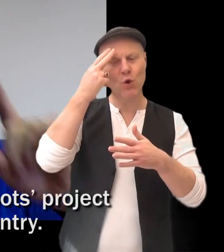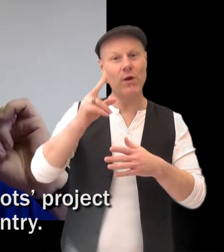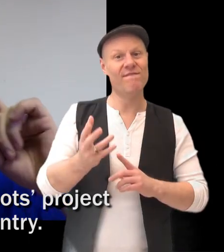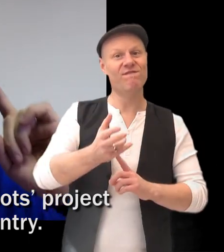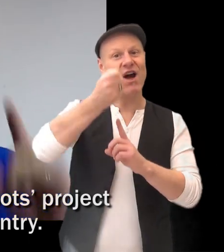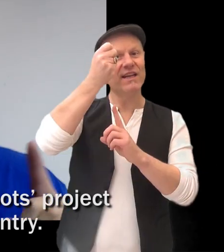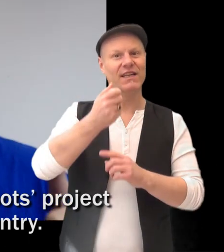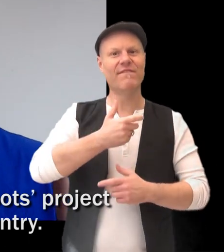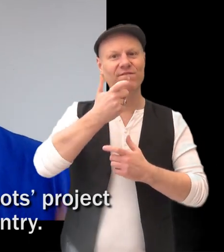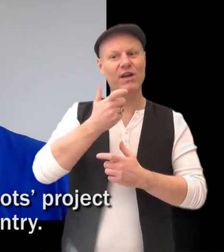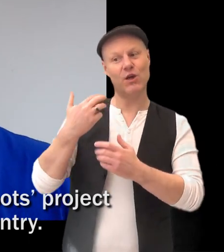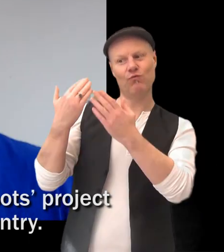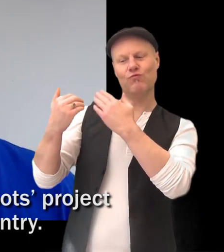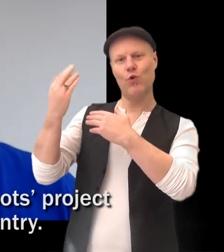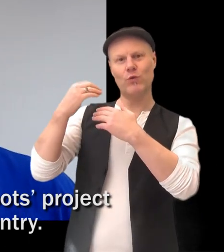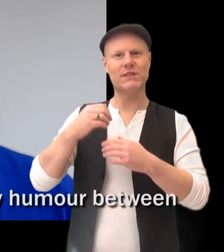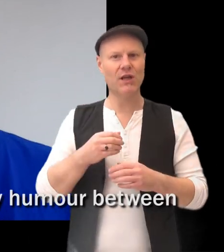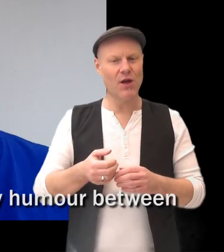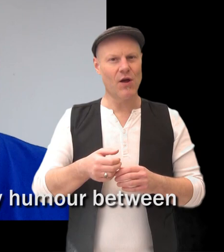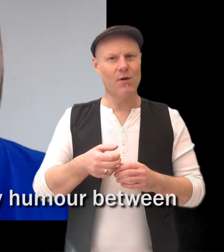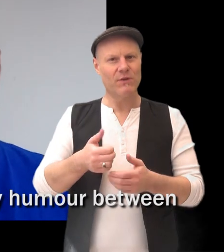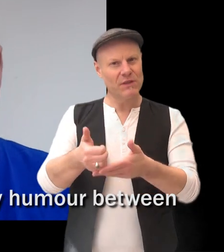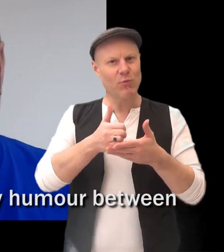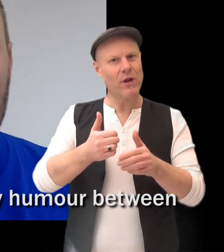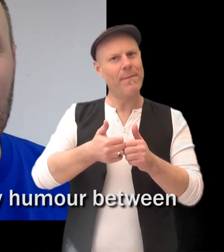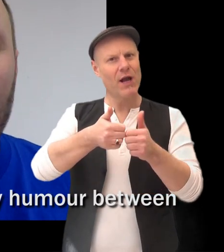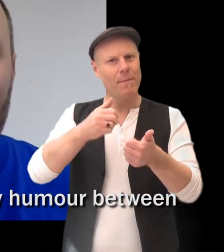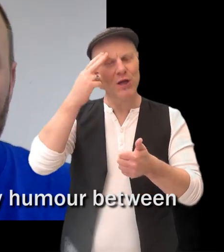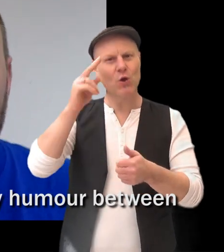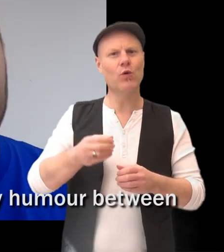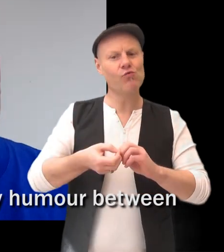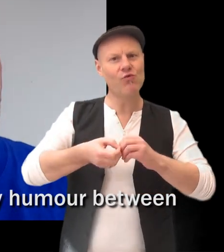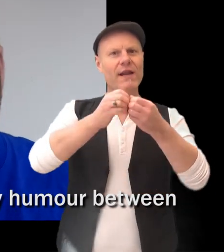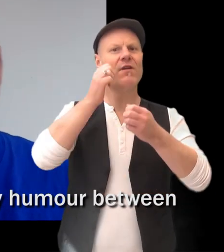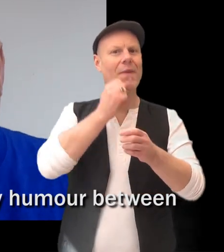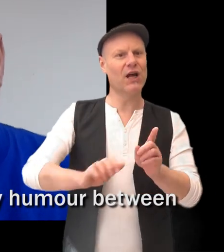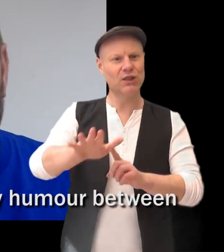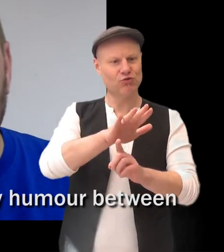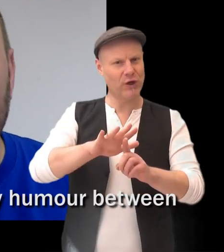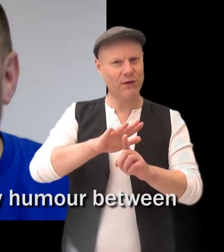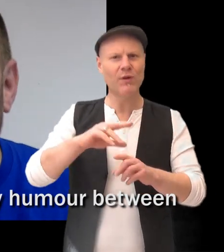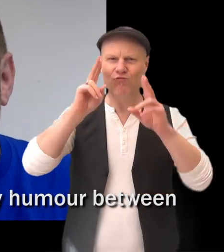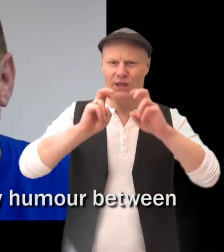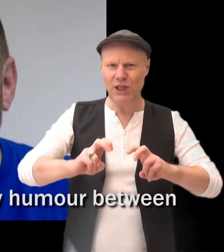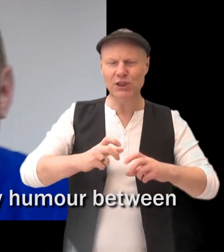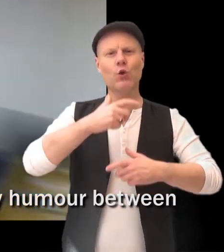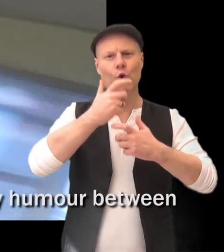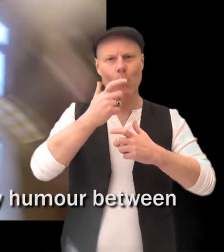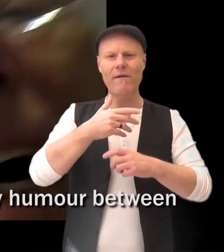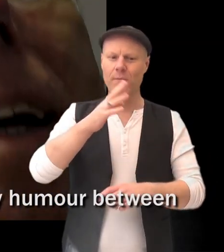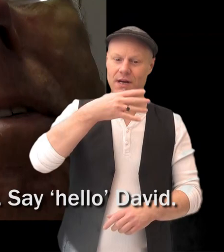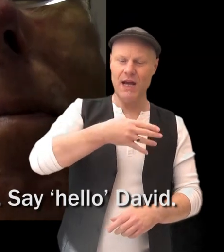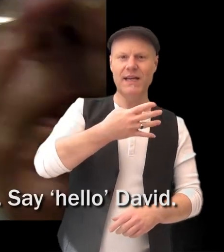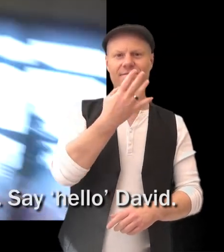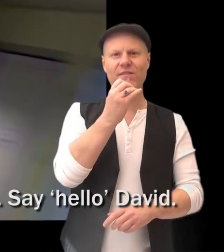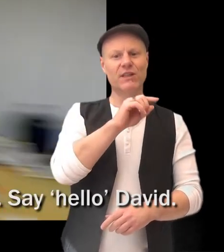at black country humour between 1950 and 2000, and I'm here today with David Williams. Say hello, David. I